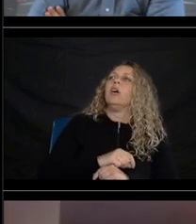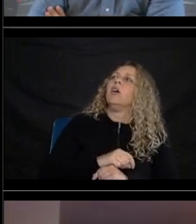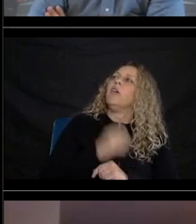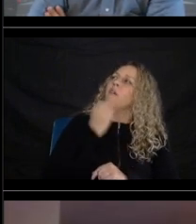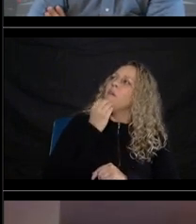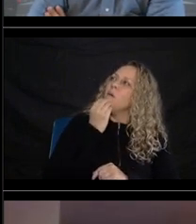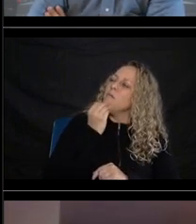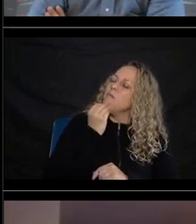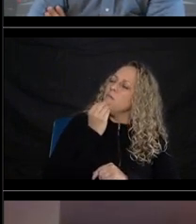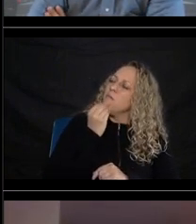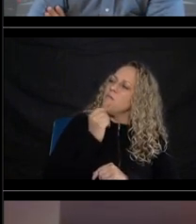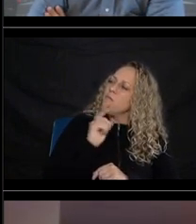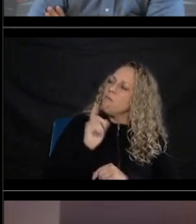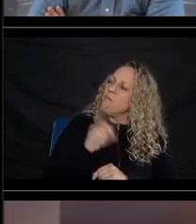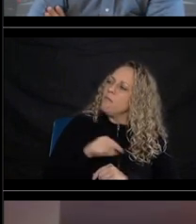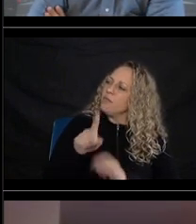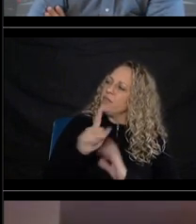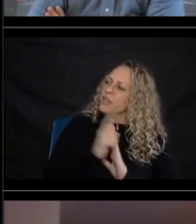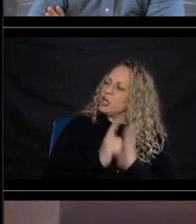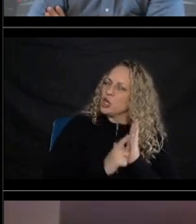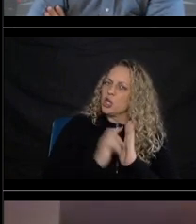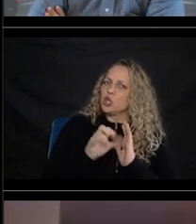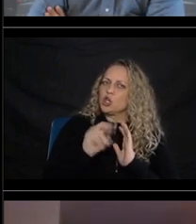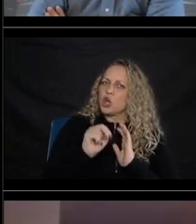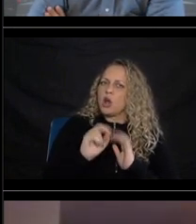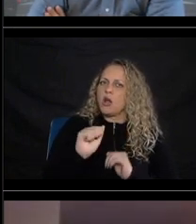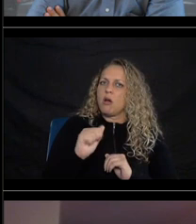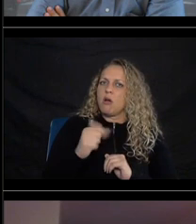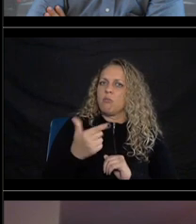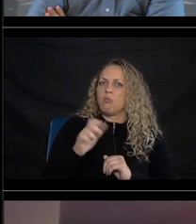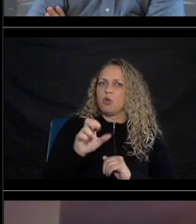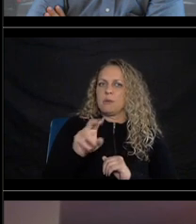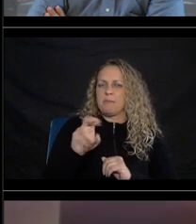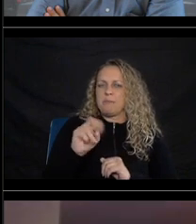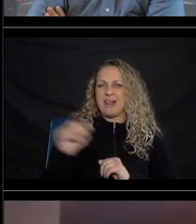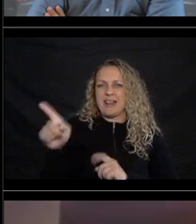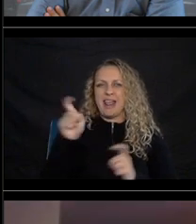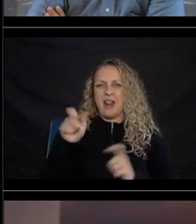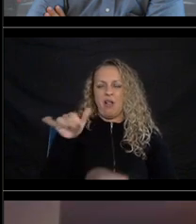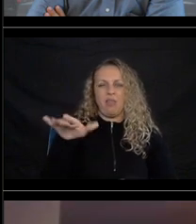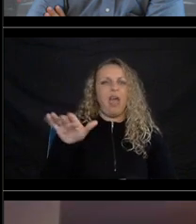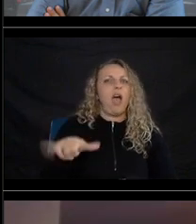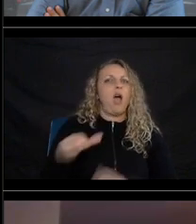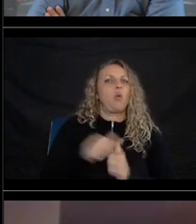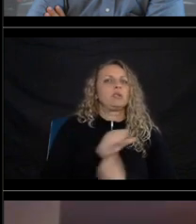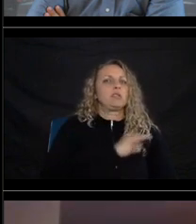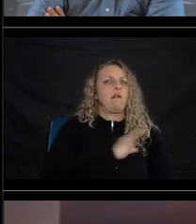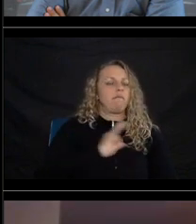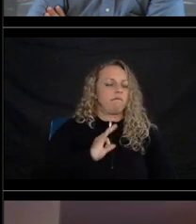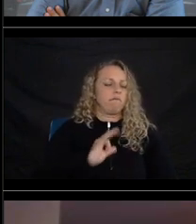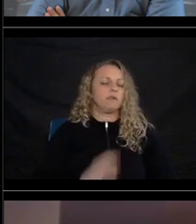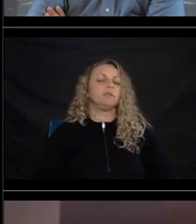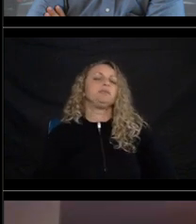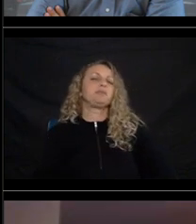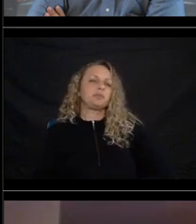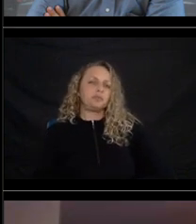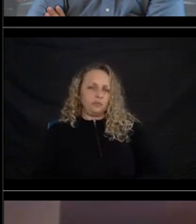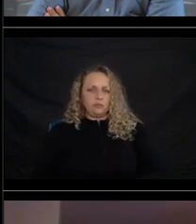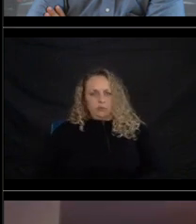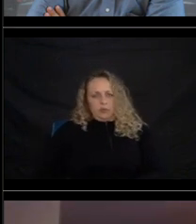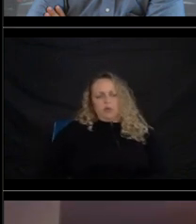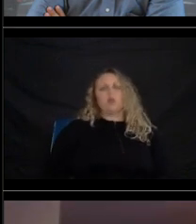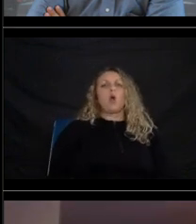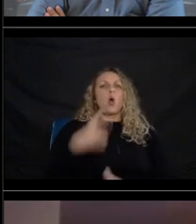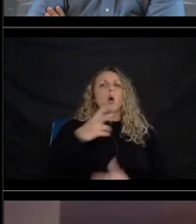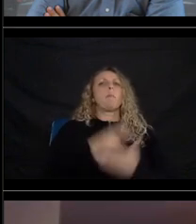ask Deputy City Attorney Shauna Bridgman, who handled that matter with staff, both the creation of